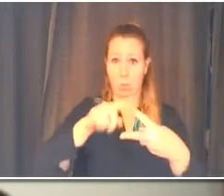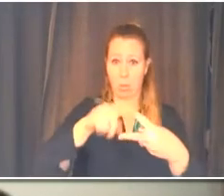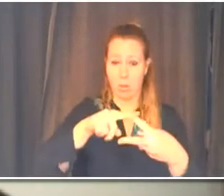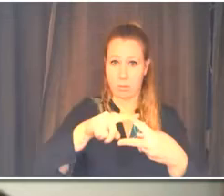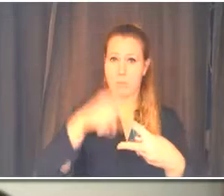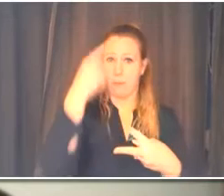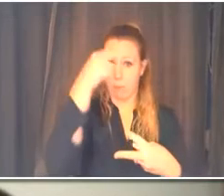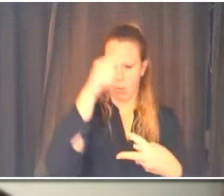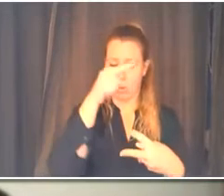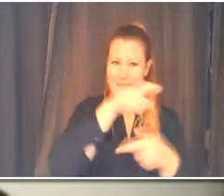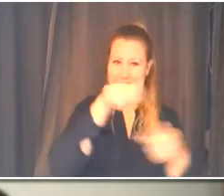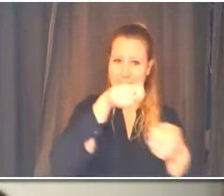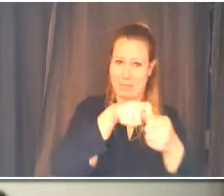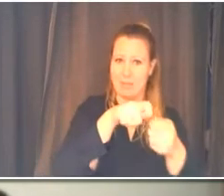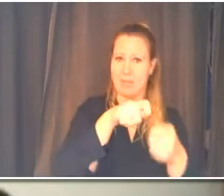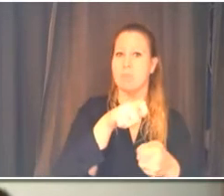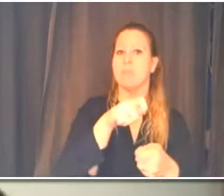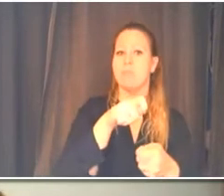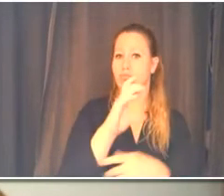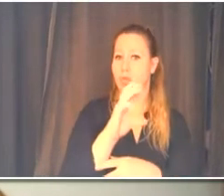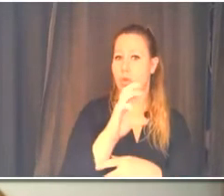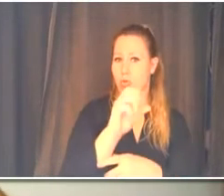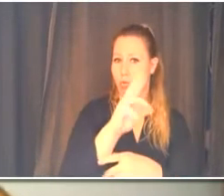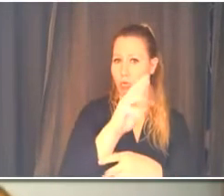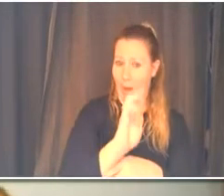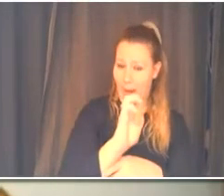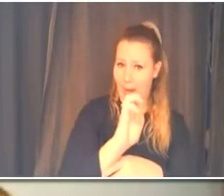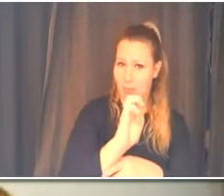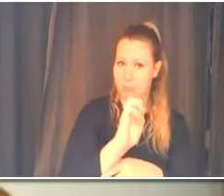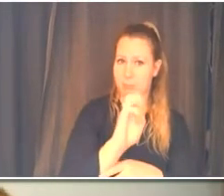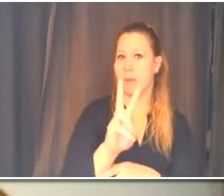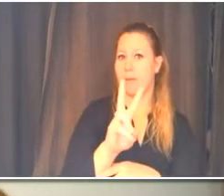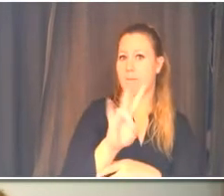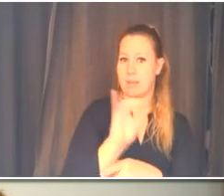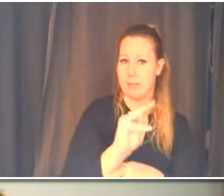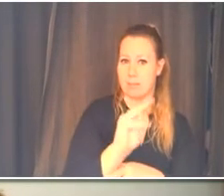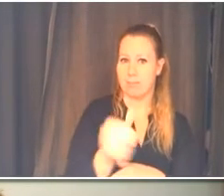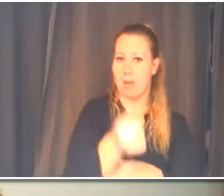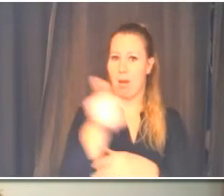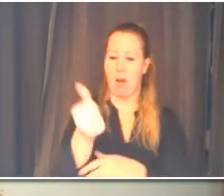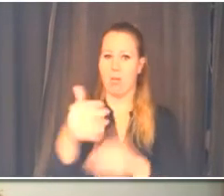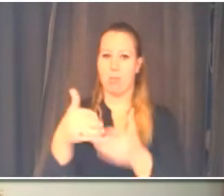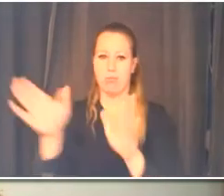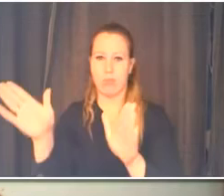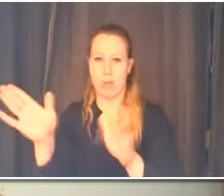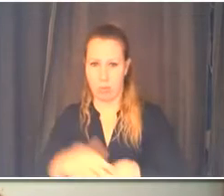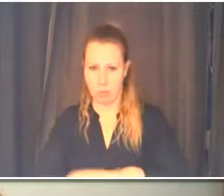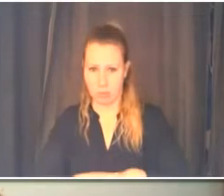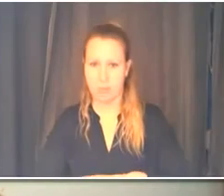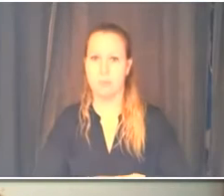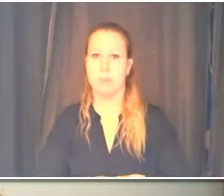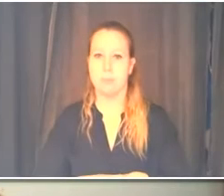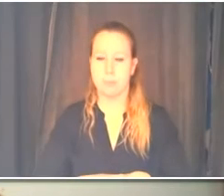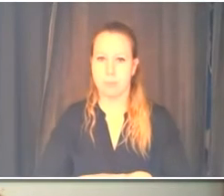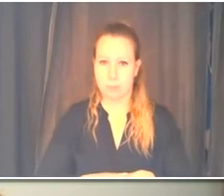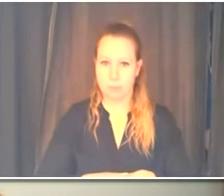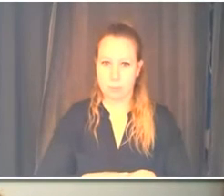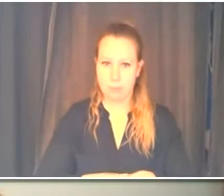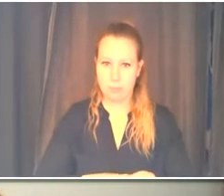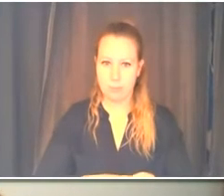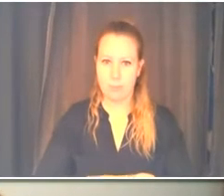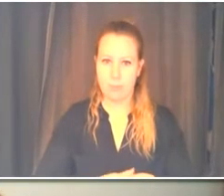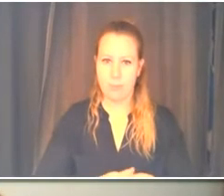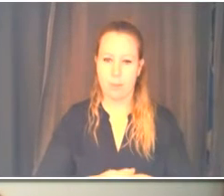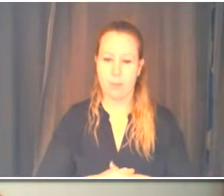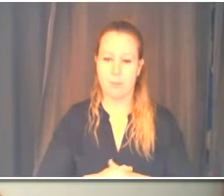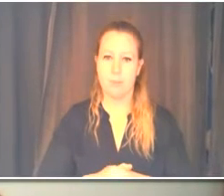required to alter their practices by working from home to offer and deliver services to victims during these trying times victim